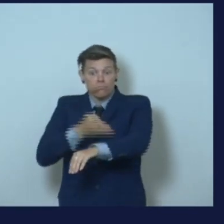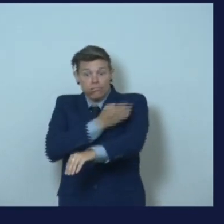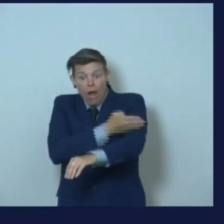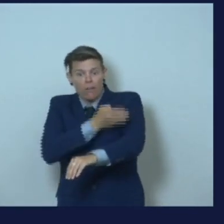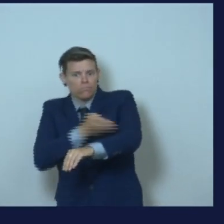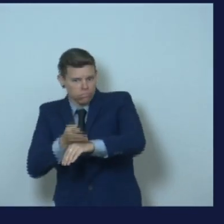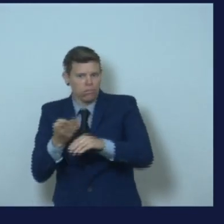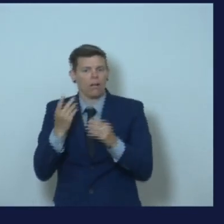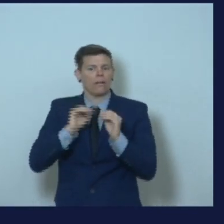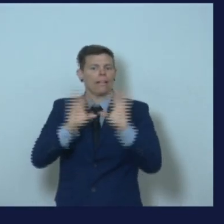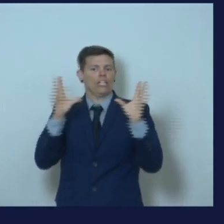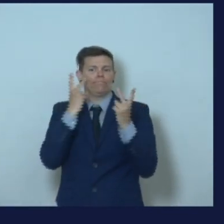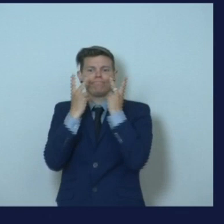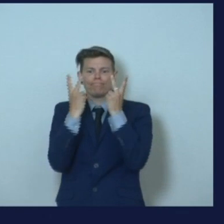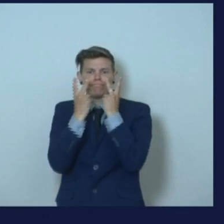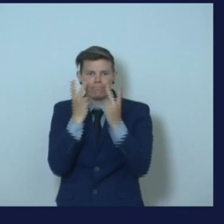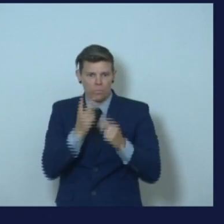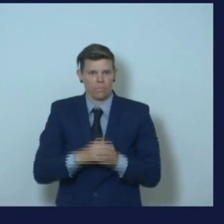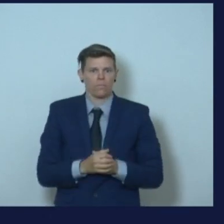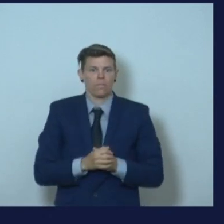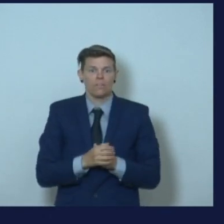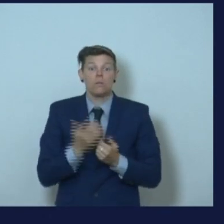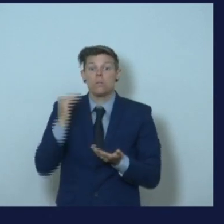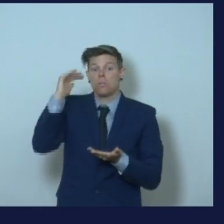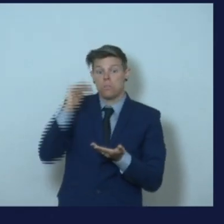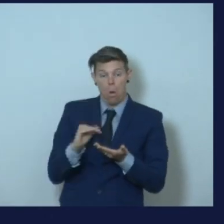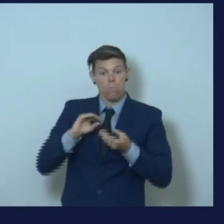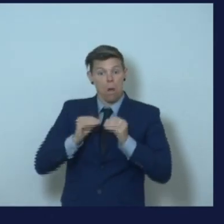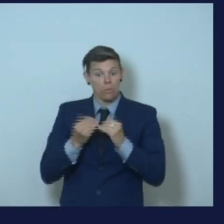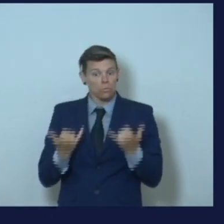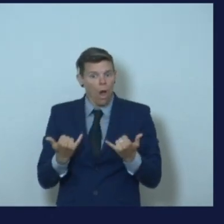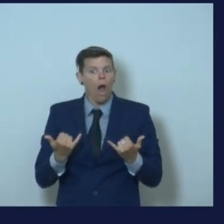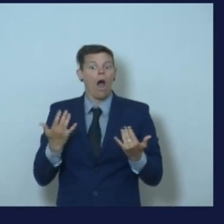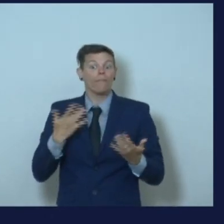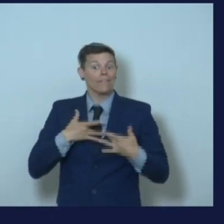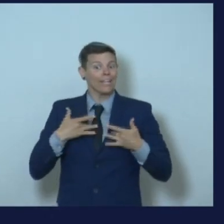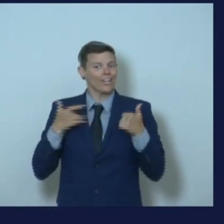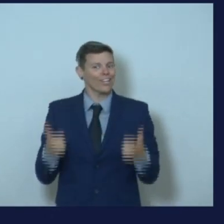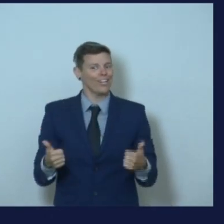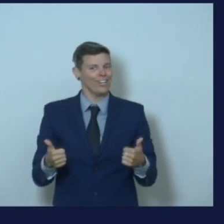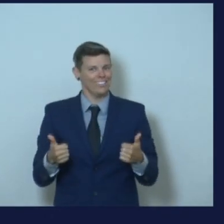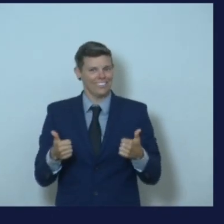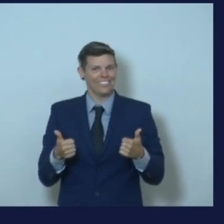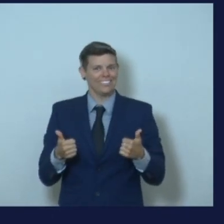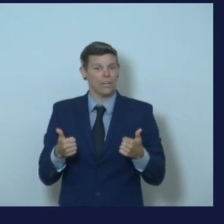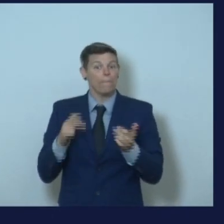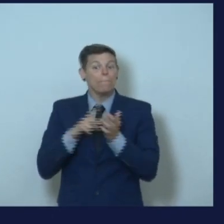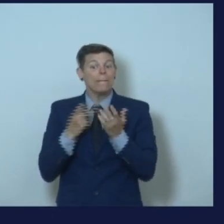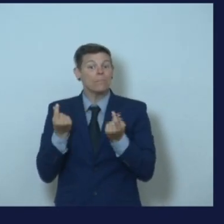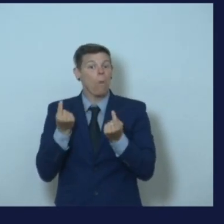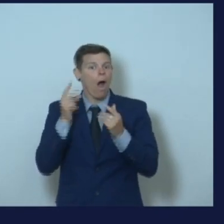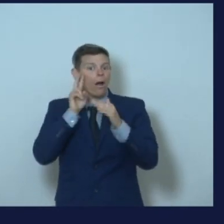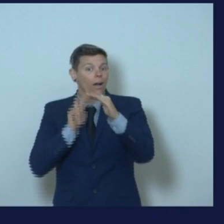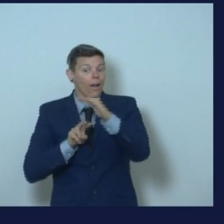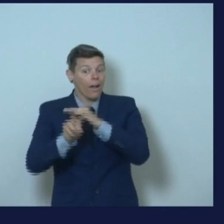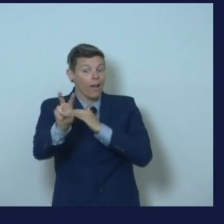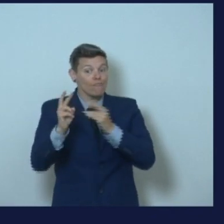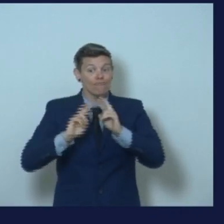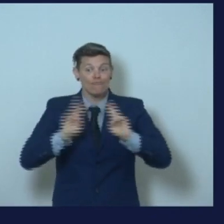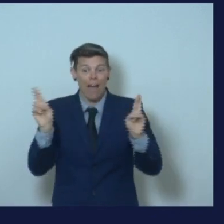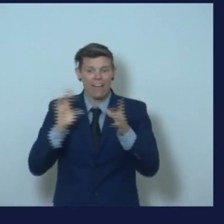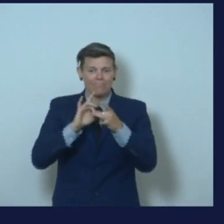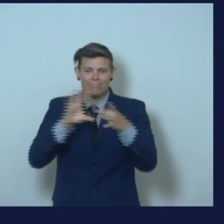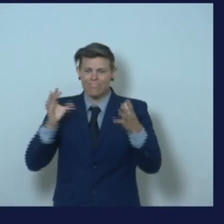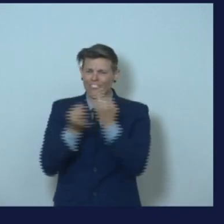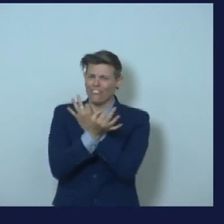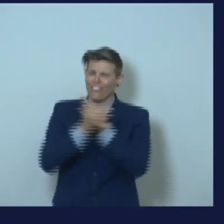Having lower cases today feels good, but is not an indication that we are free of COVID. And